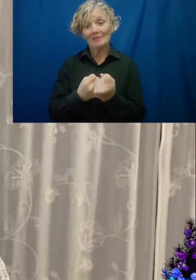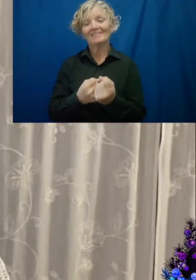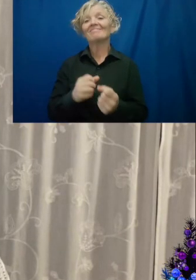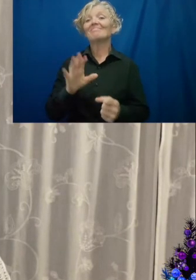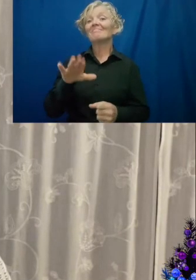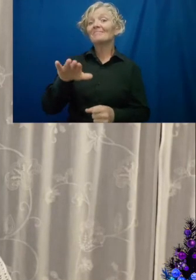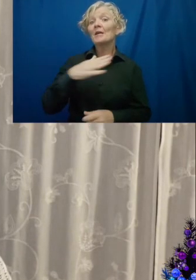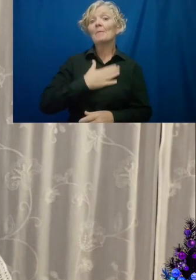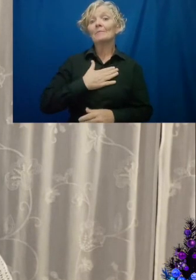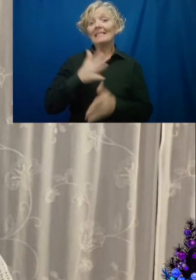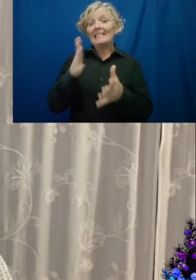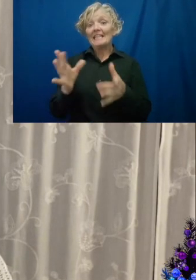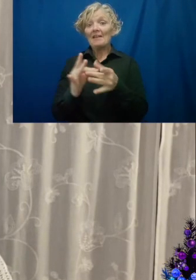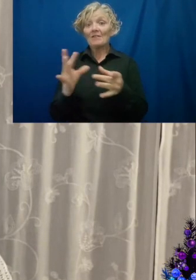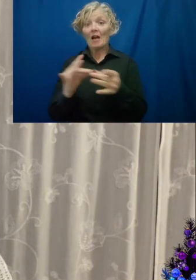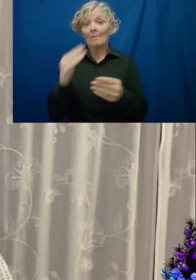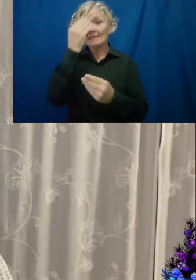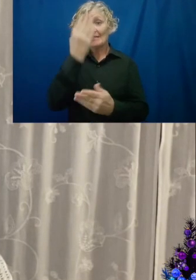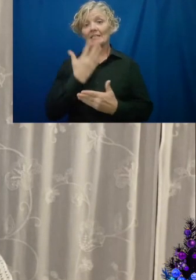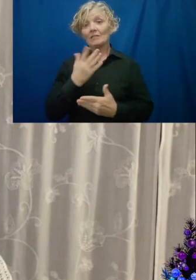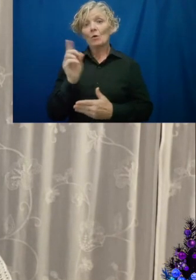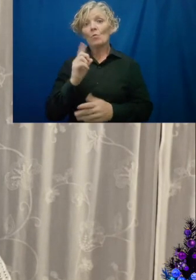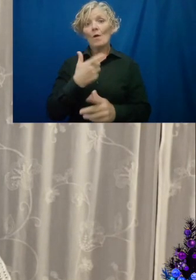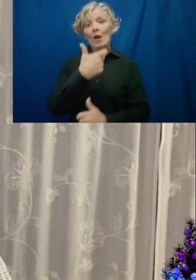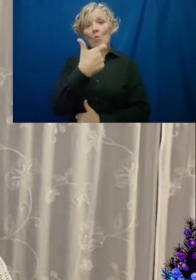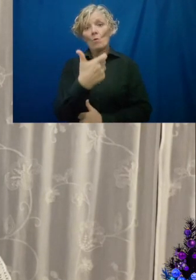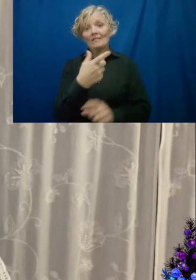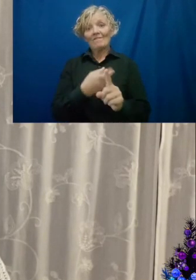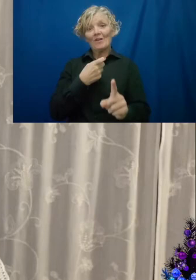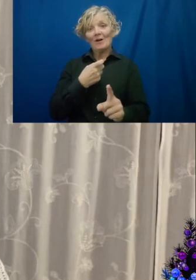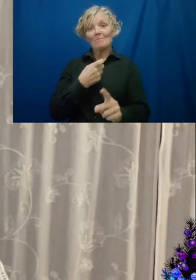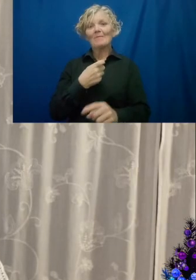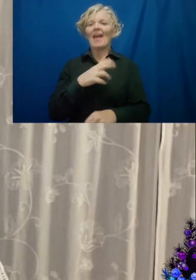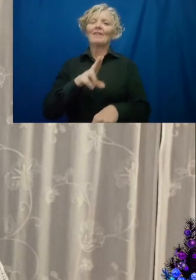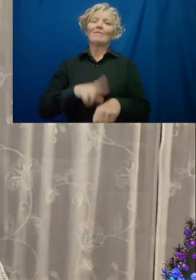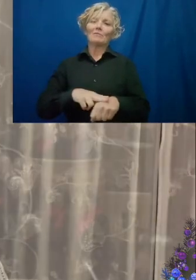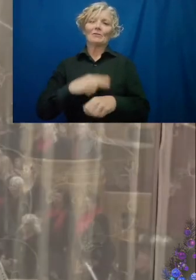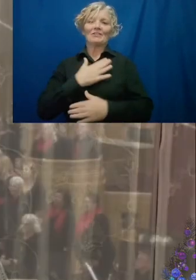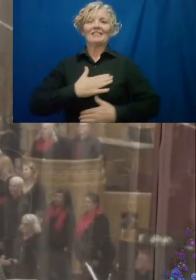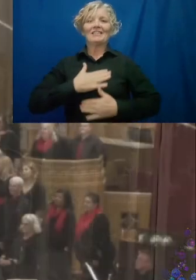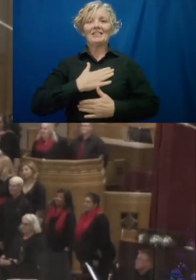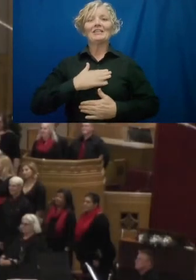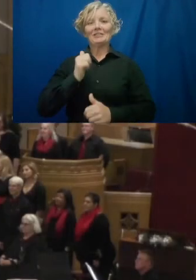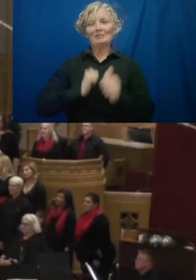comments, let us know where you're watching from, and of course, enjoy the show.